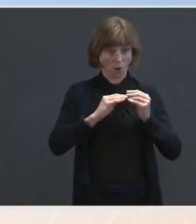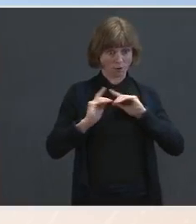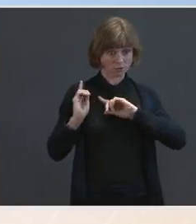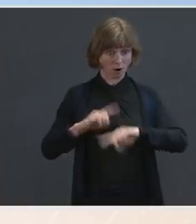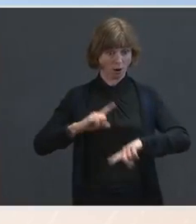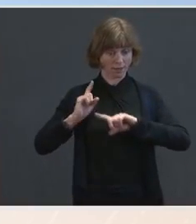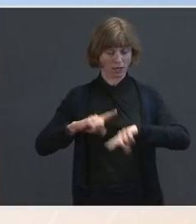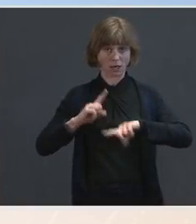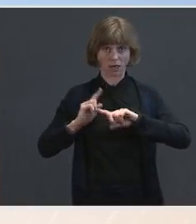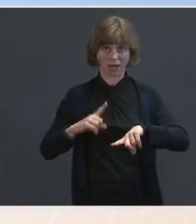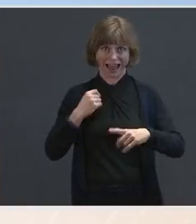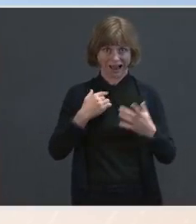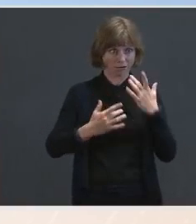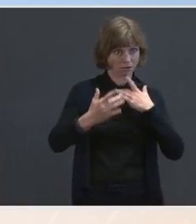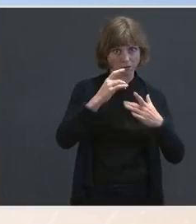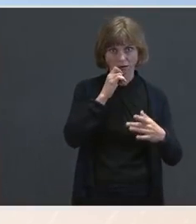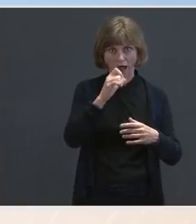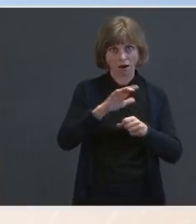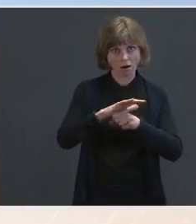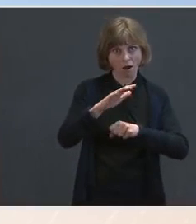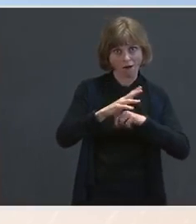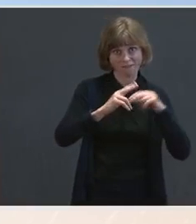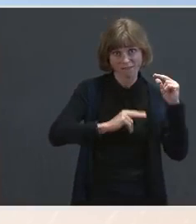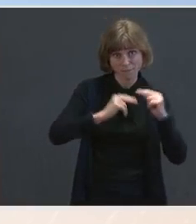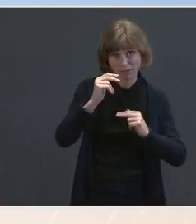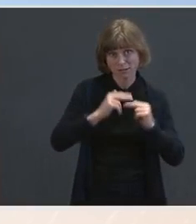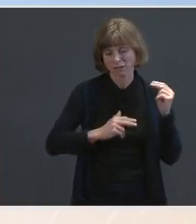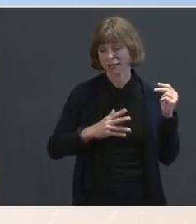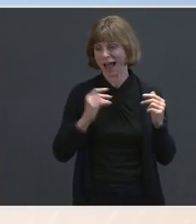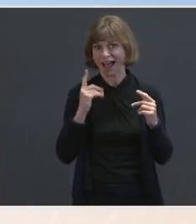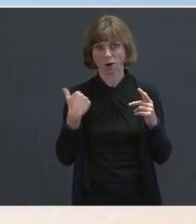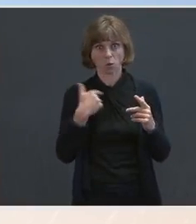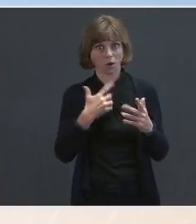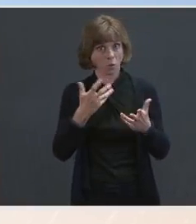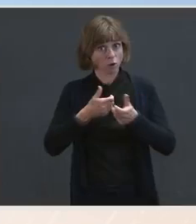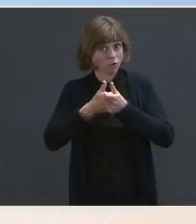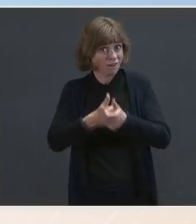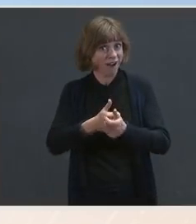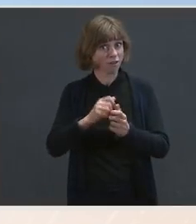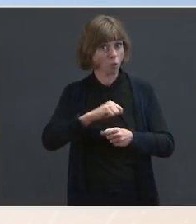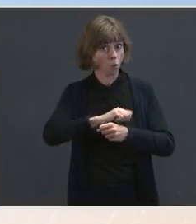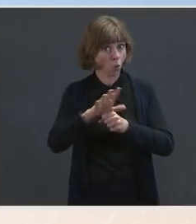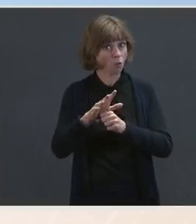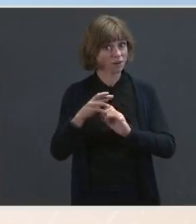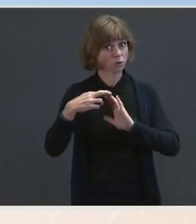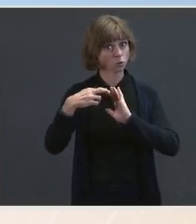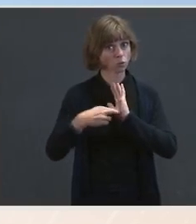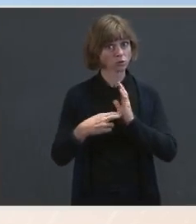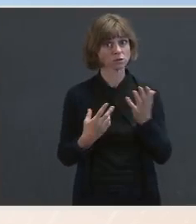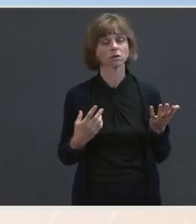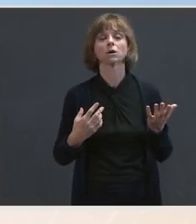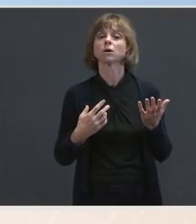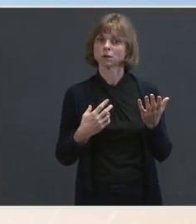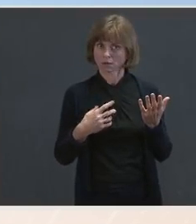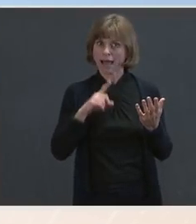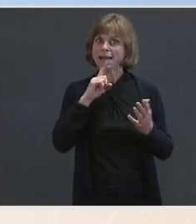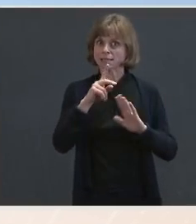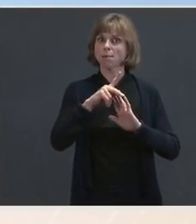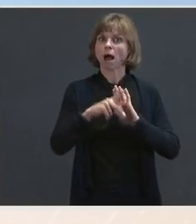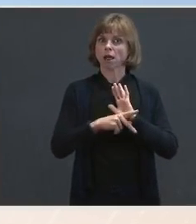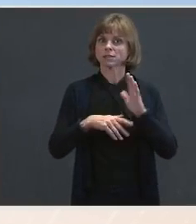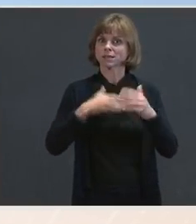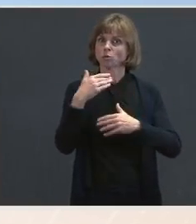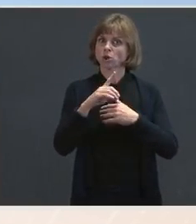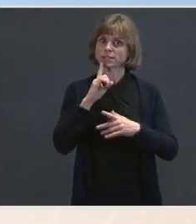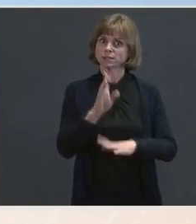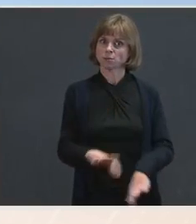we have and our desire to abide by COVID protocols, that it's a policy process that is